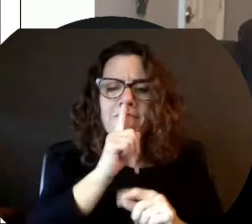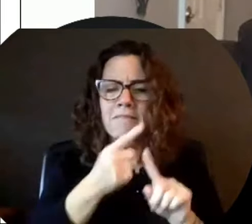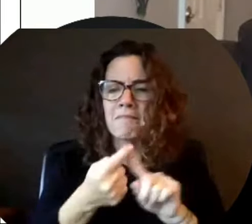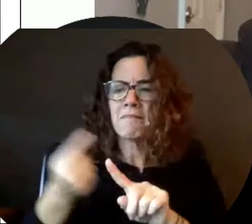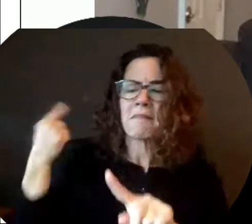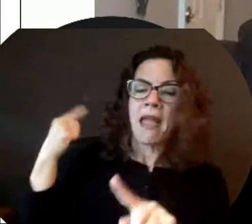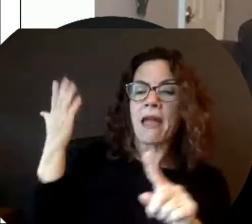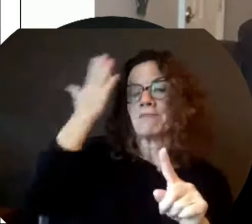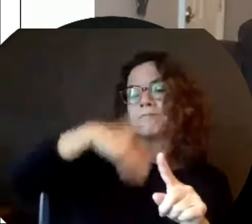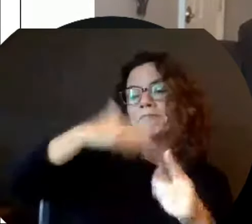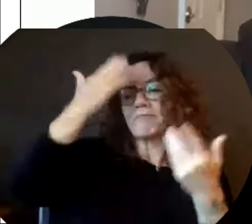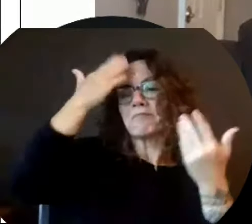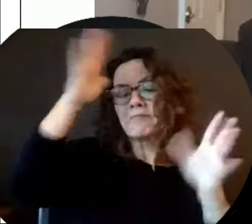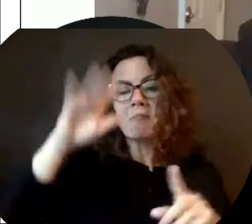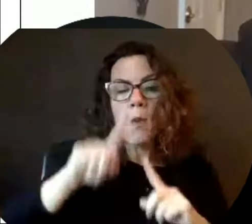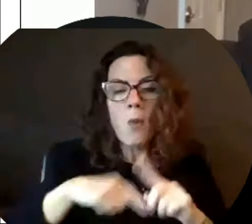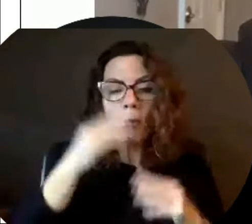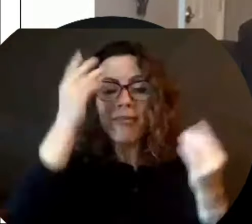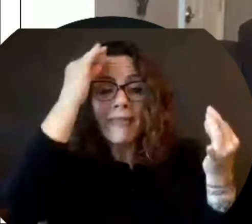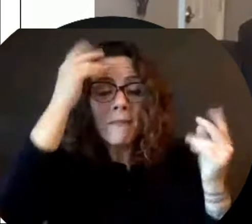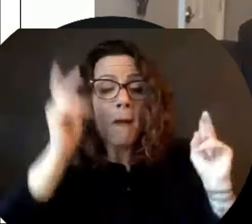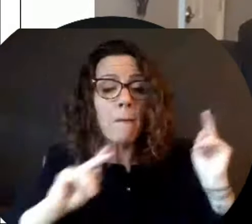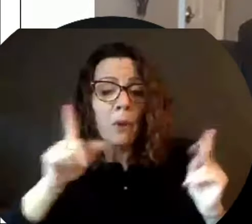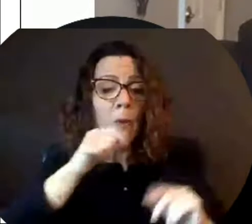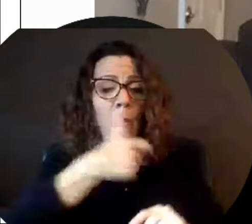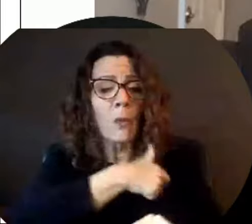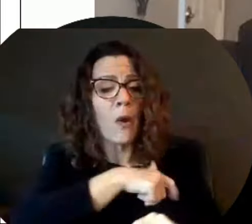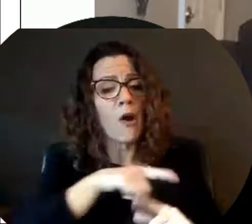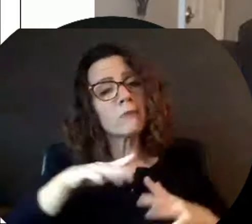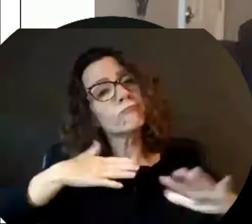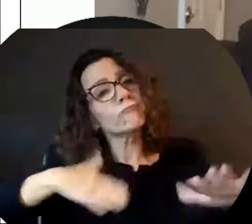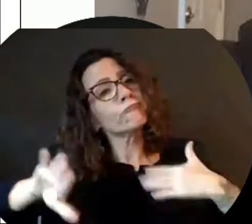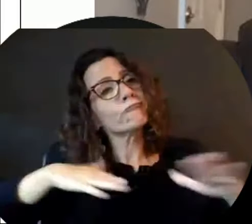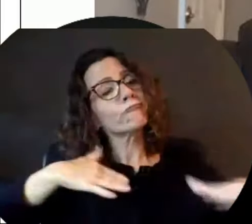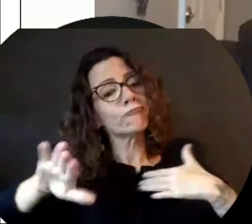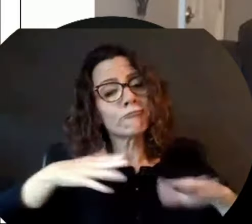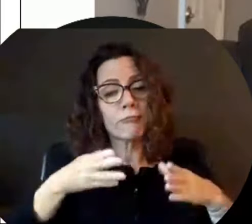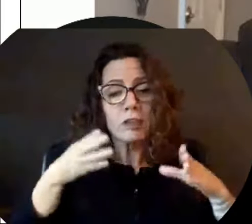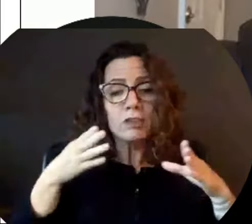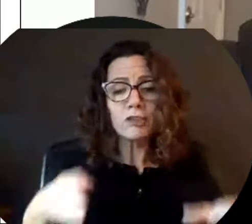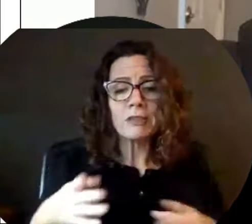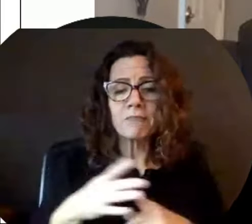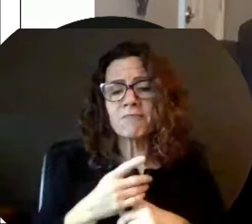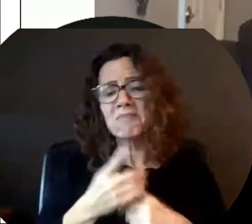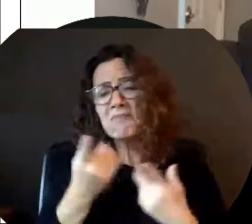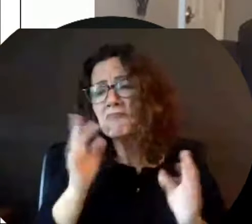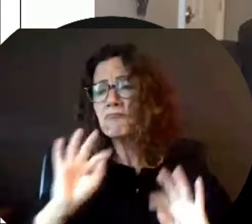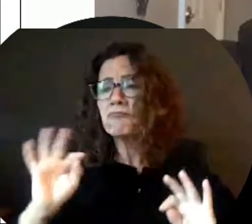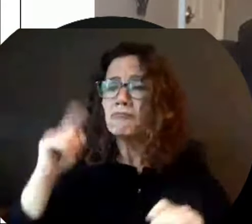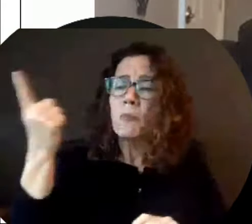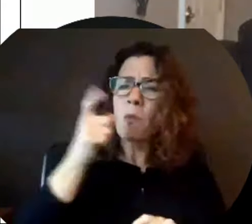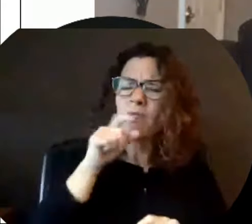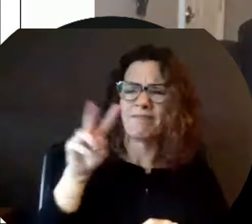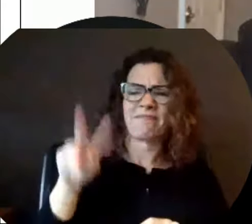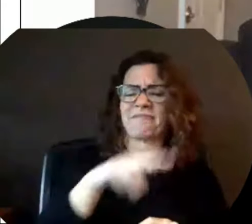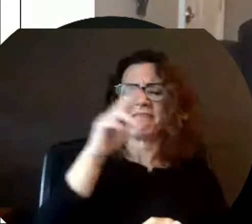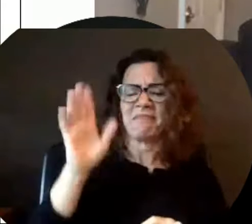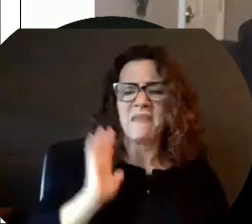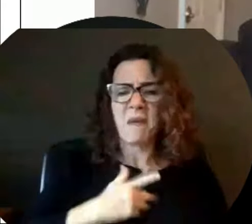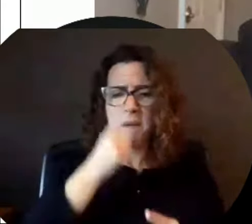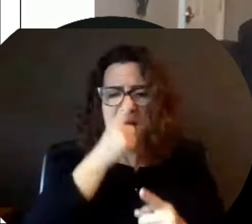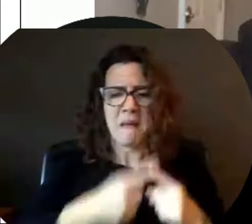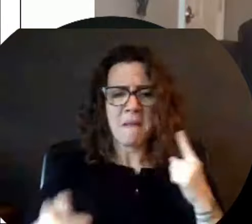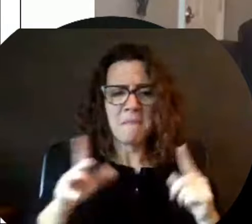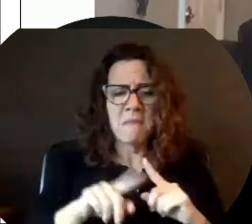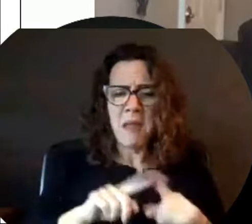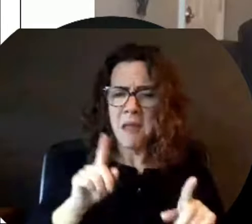was on the lower custody prisons, because this is not free society either. They were literally coerced into